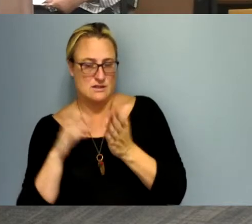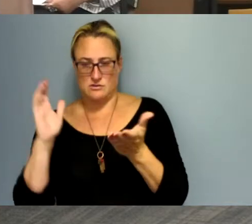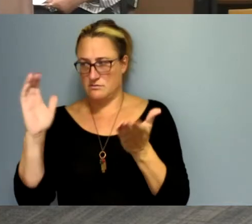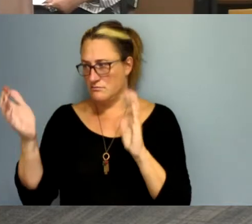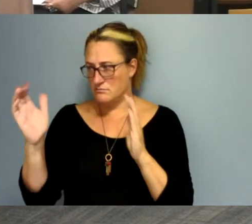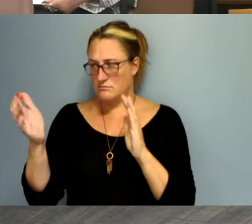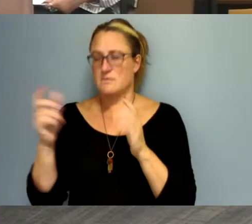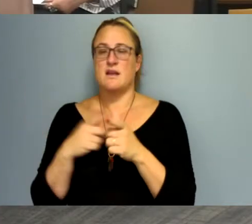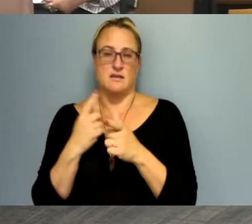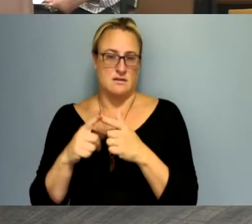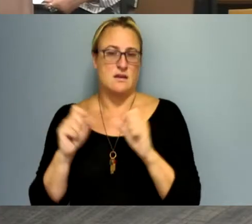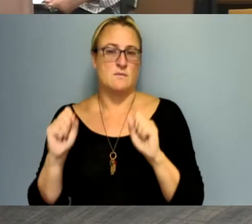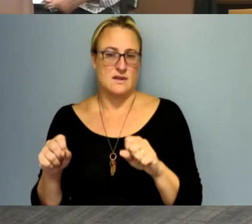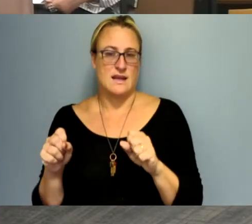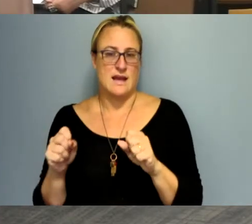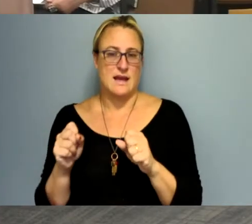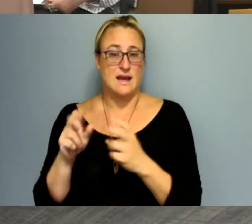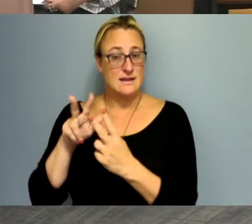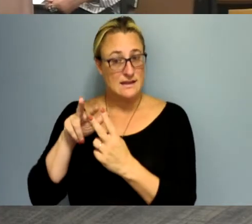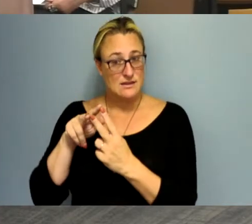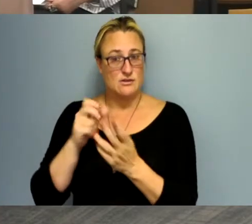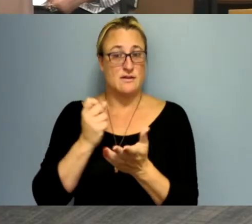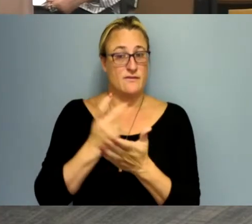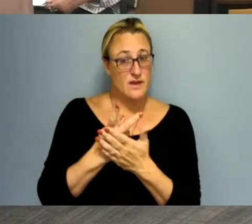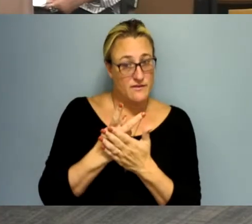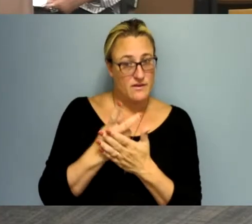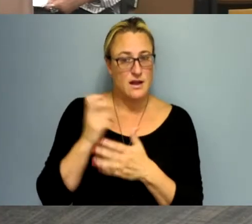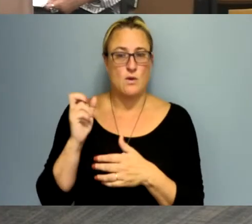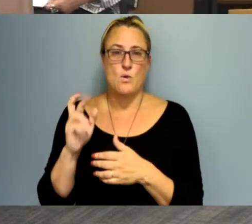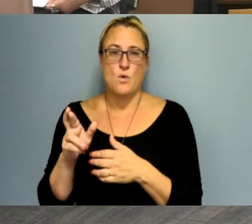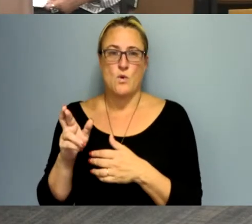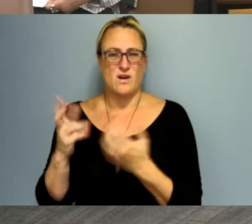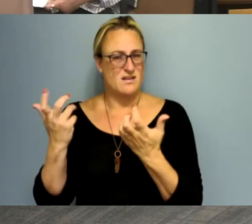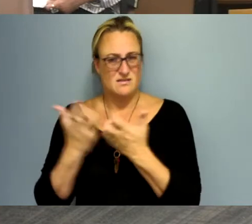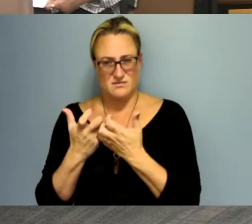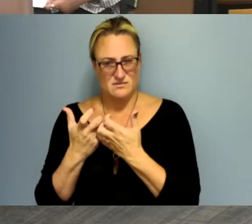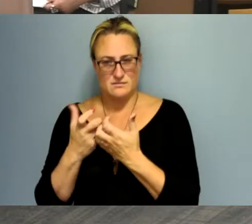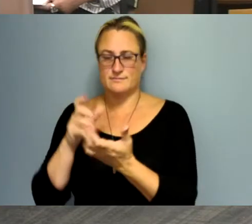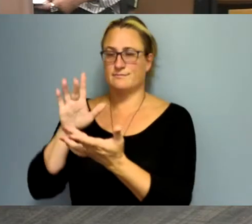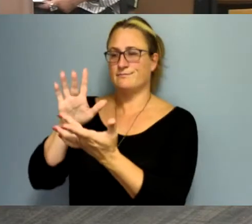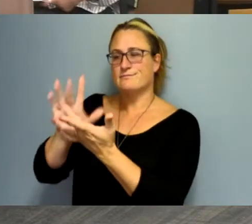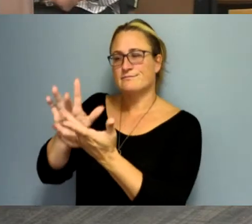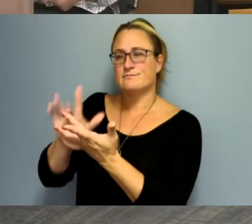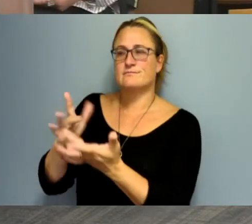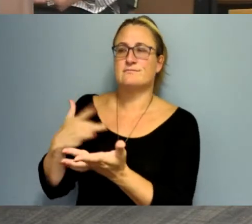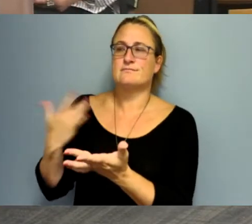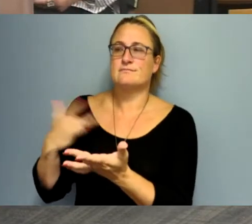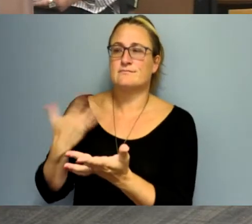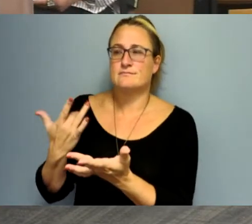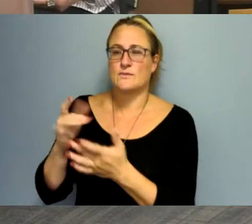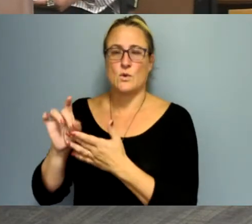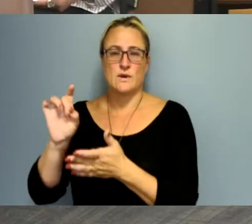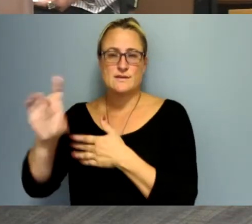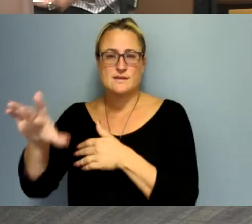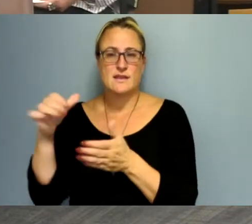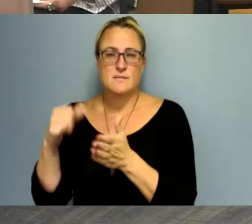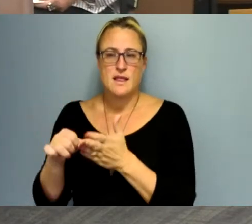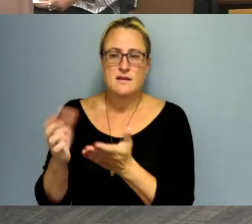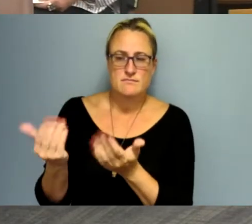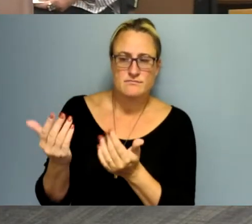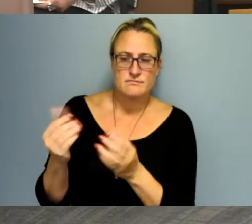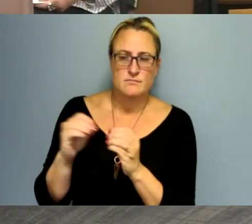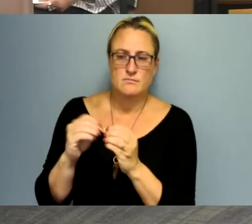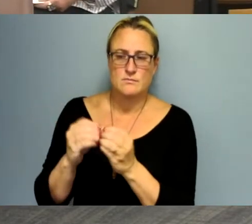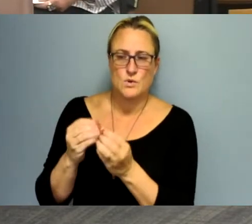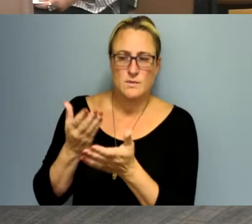and be able to either verify it, or if something doesn't match, we can contact the voter or send them a letter to get further